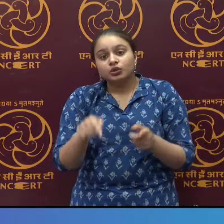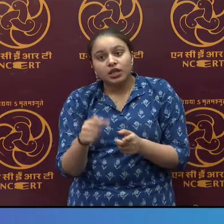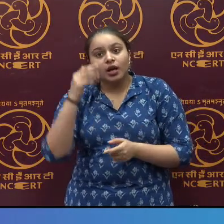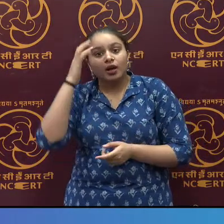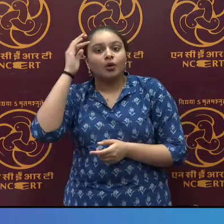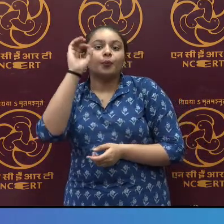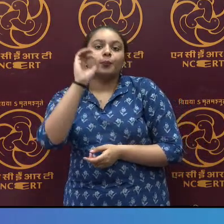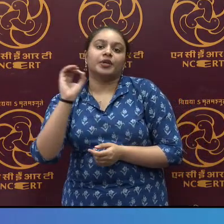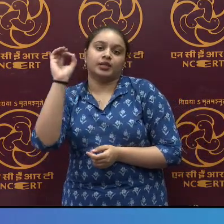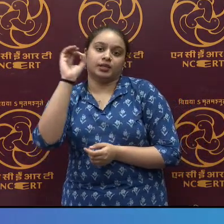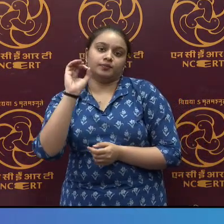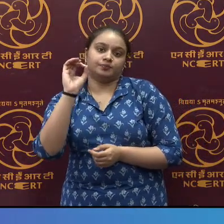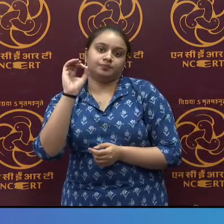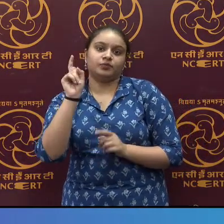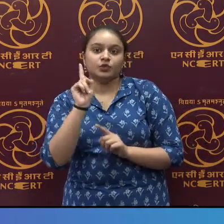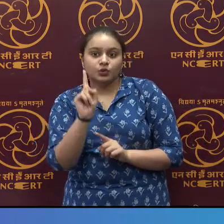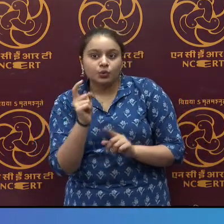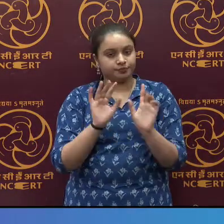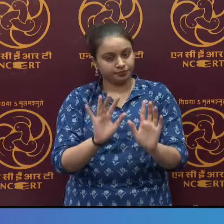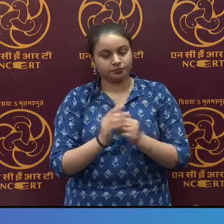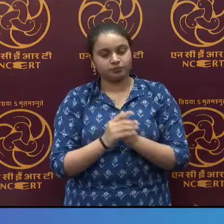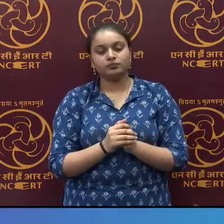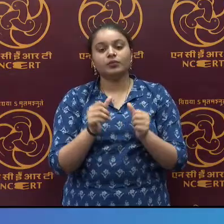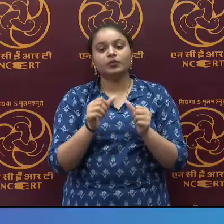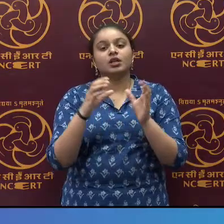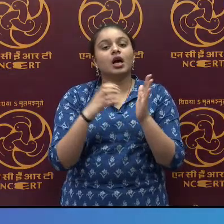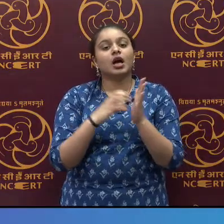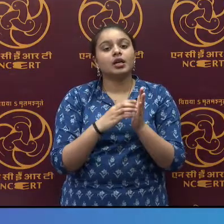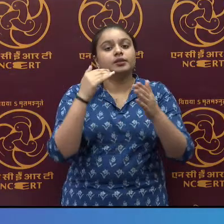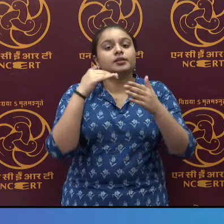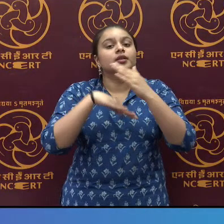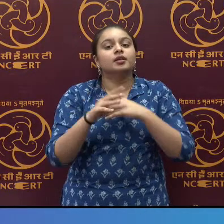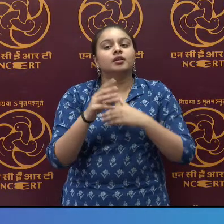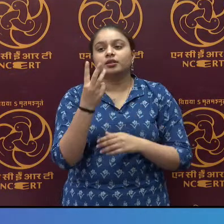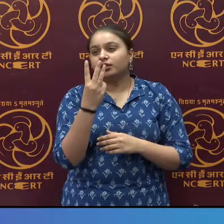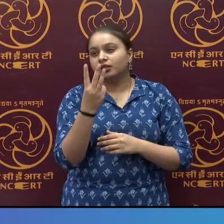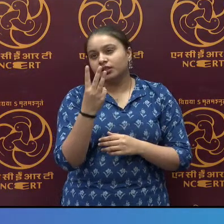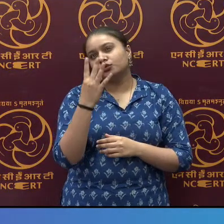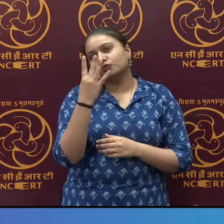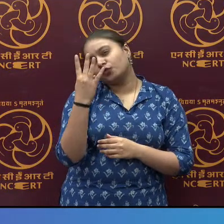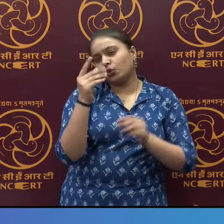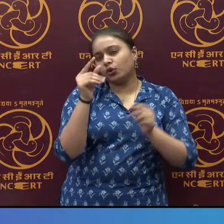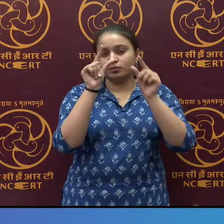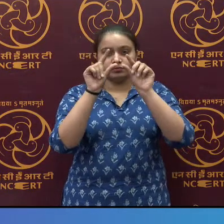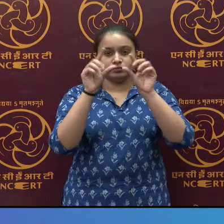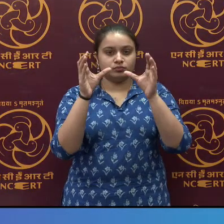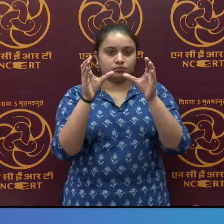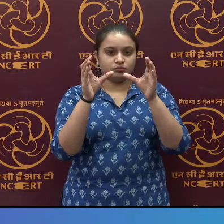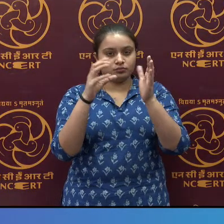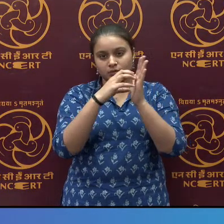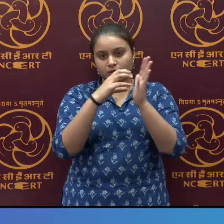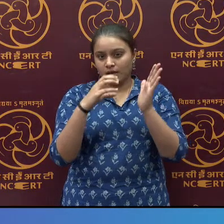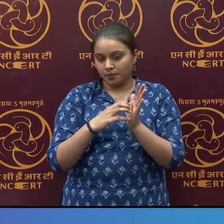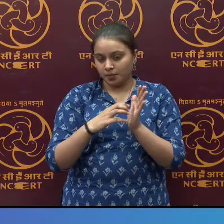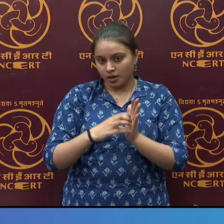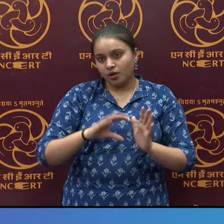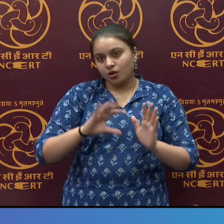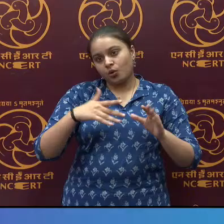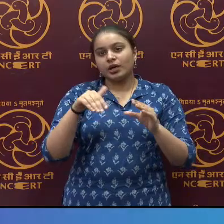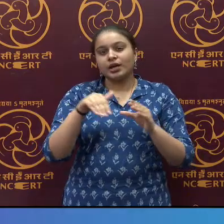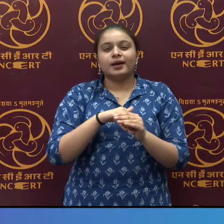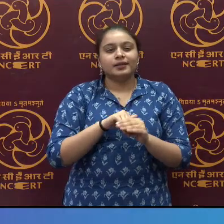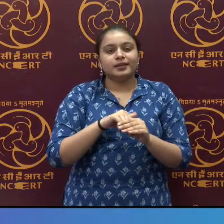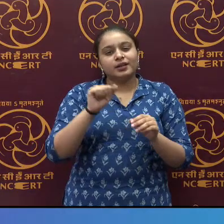changes. So the way I am presenting that content, article may have 3 to 4 paragraphs minimum depending on the content you